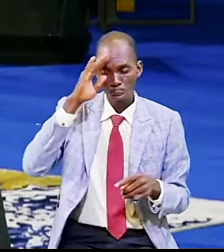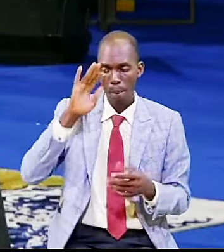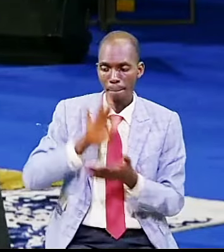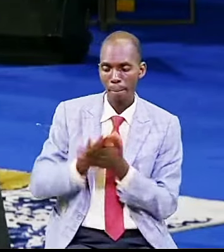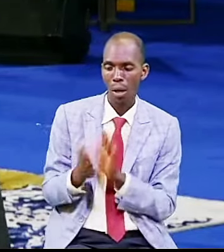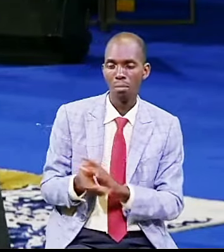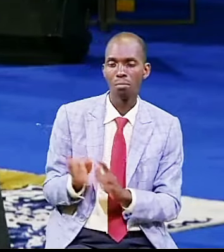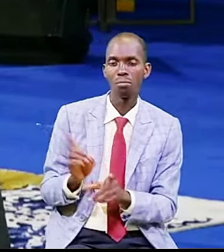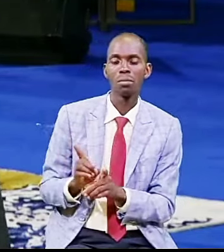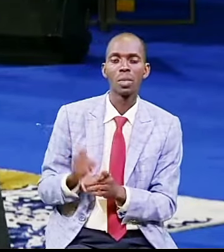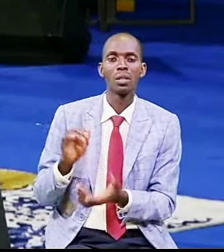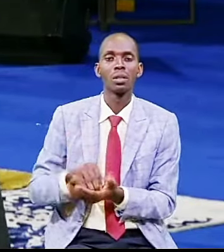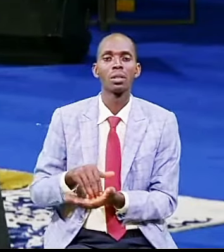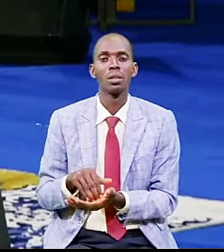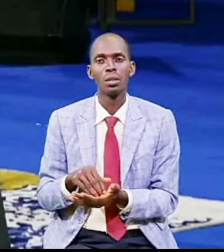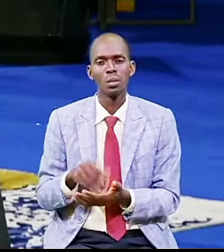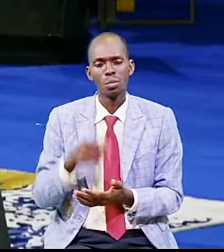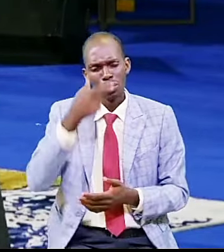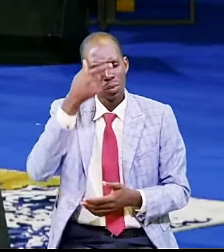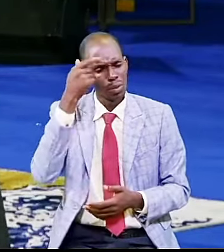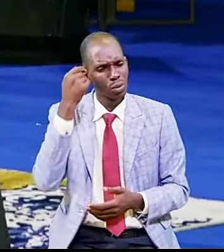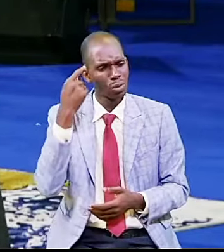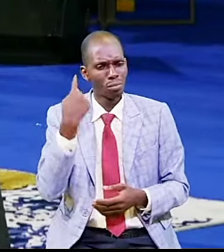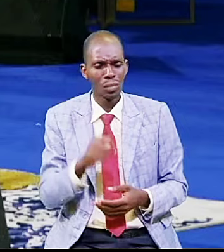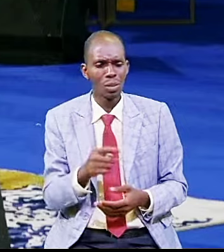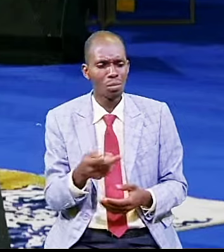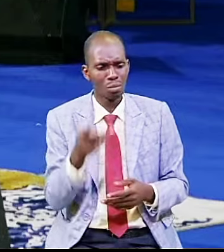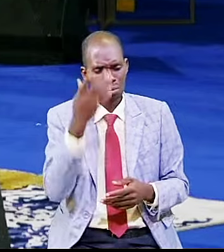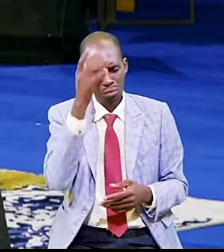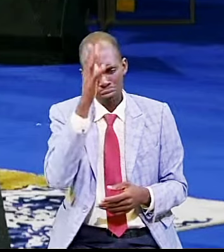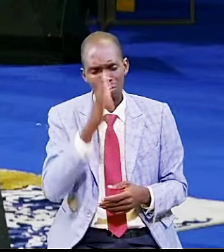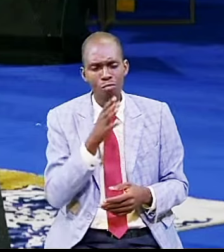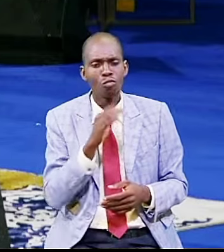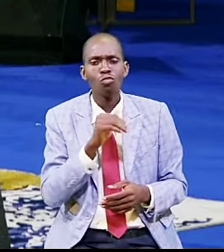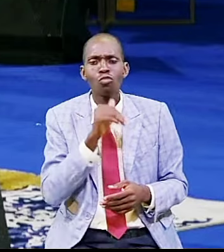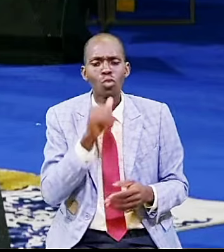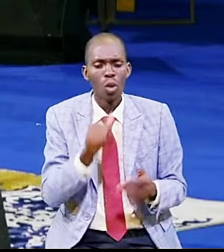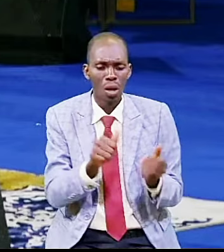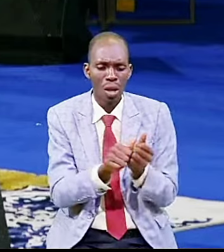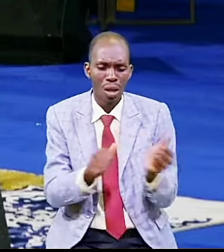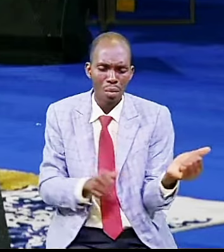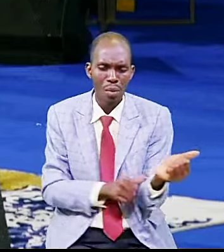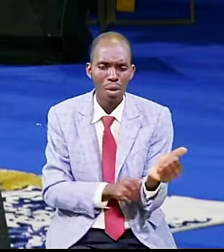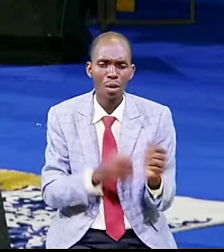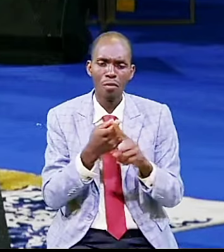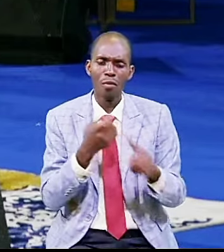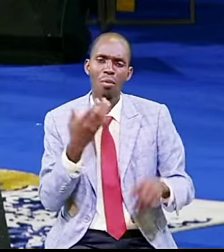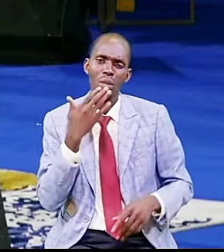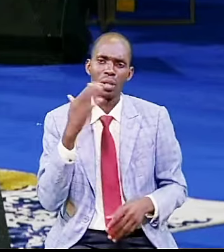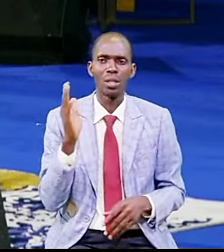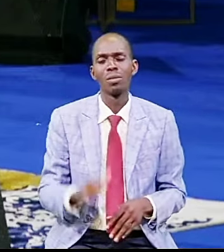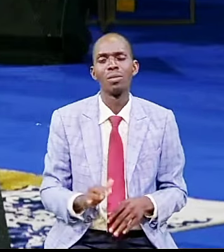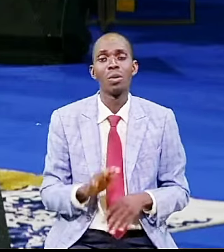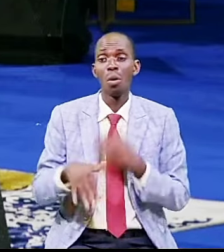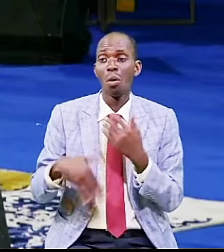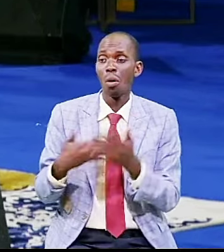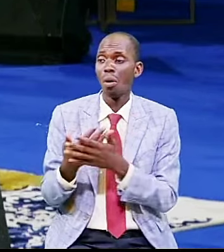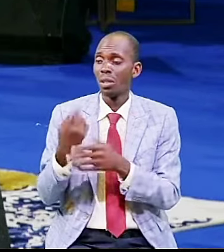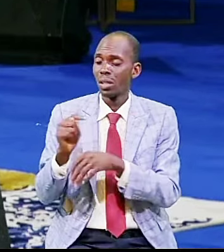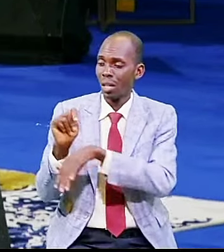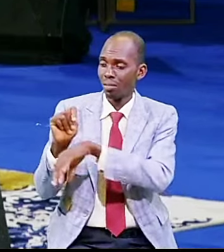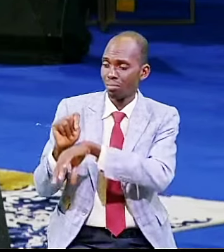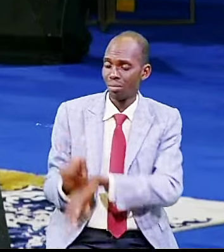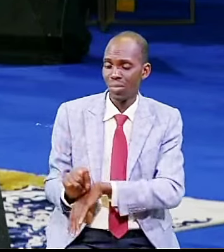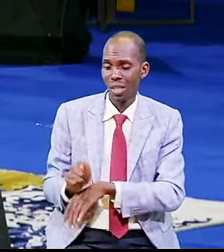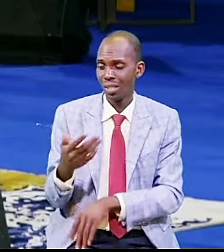evil. Idolatry is evil. All those traditional things, and write some things